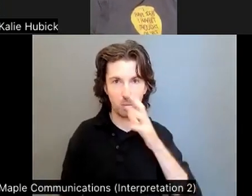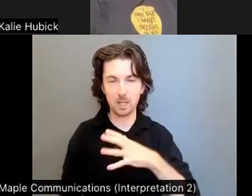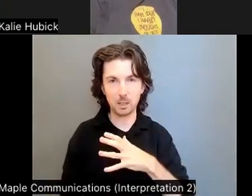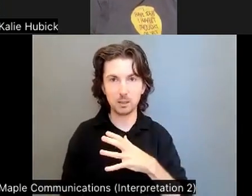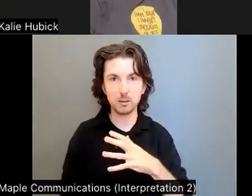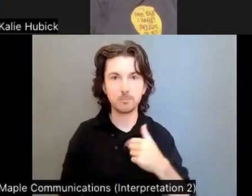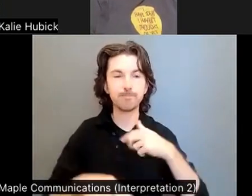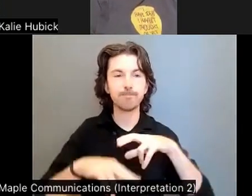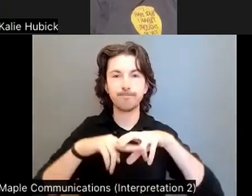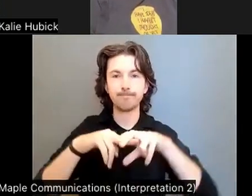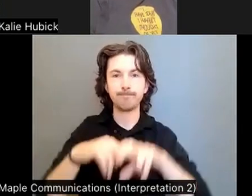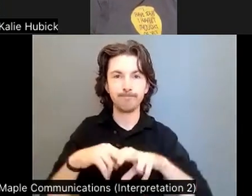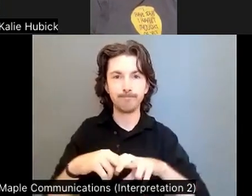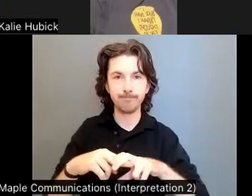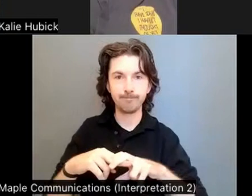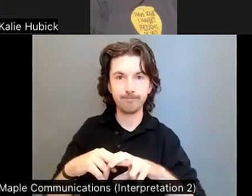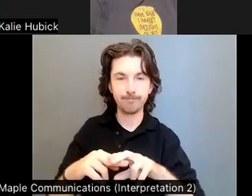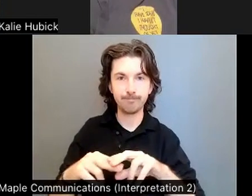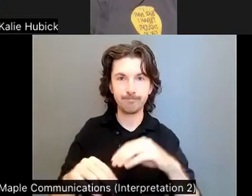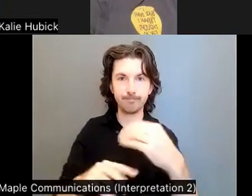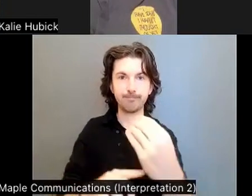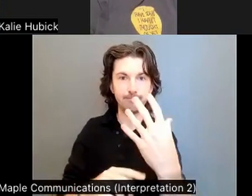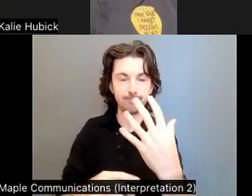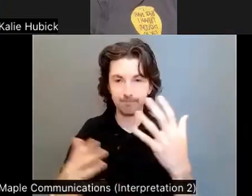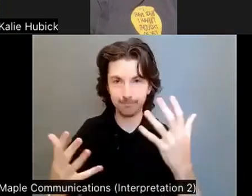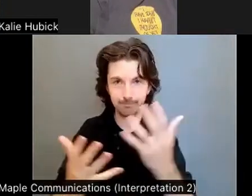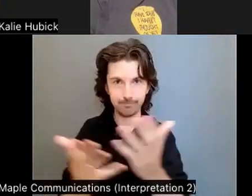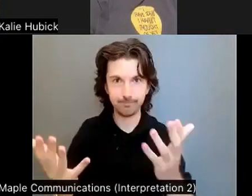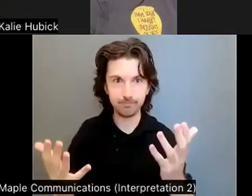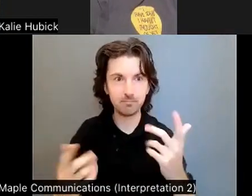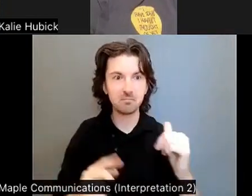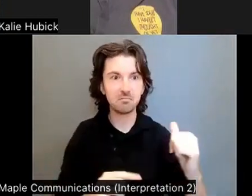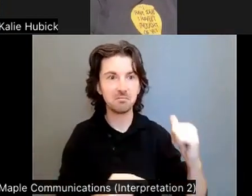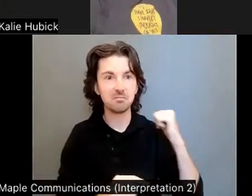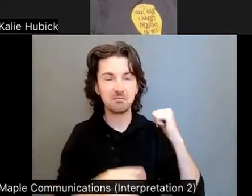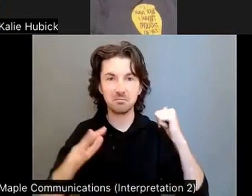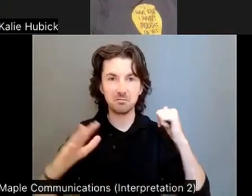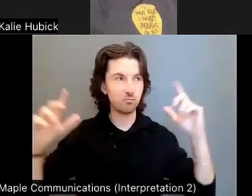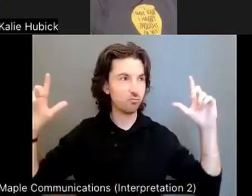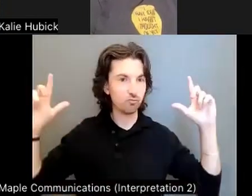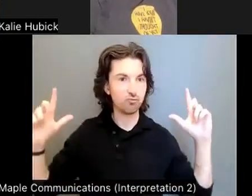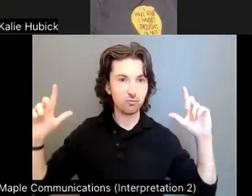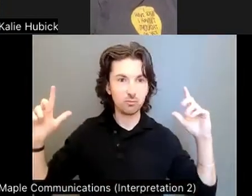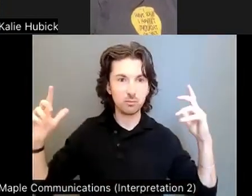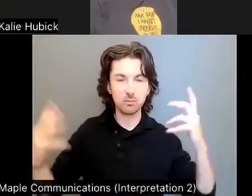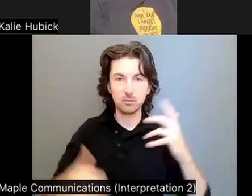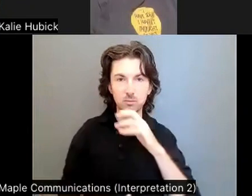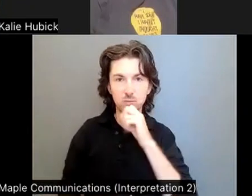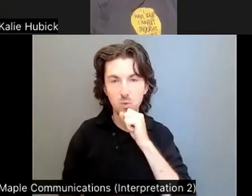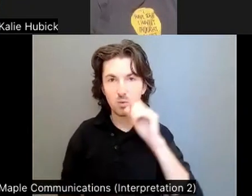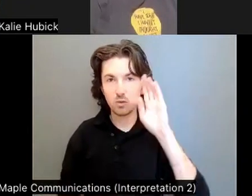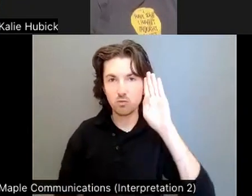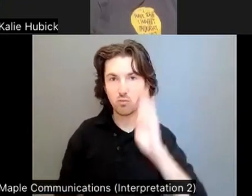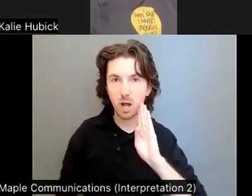sitting in front of a Palestini Masri drum on a wall. I have an orange-brown shirt